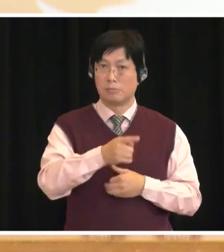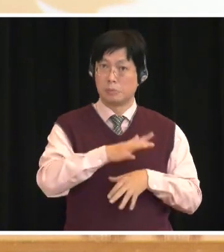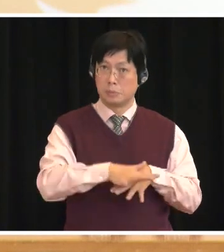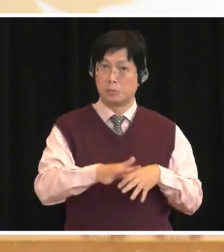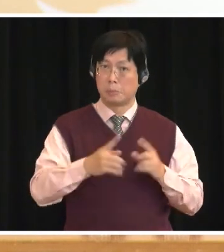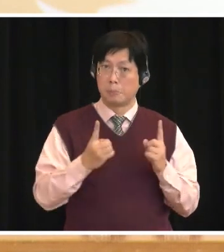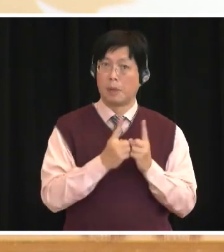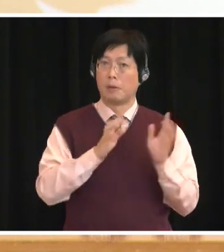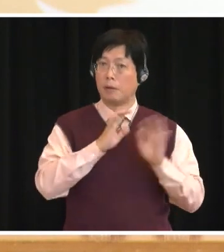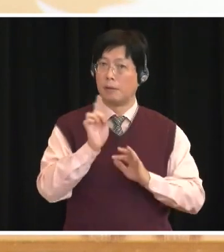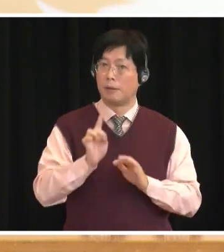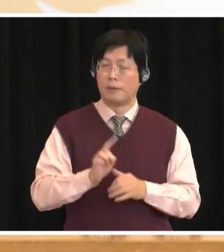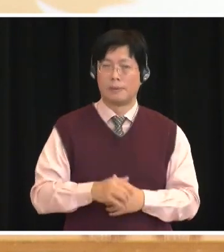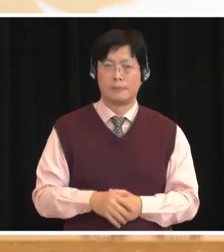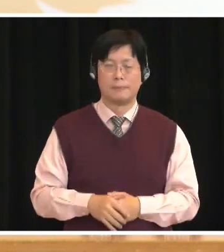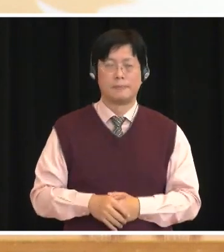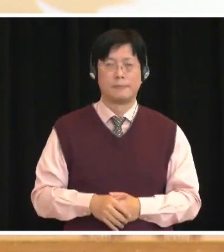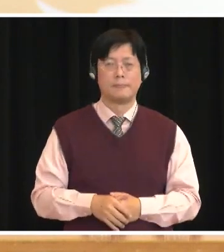is usually